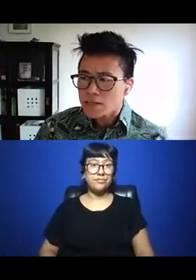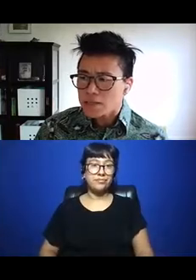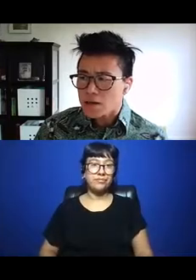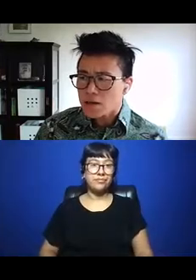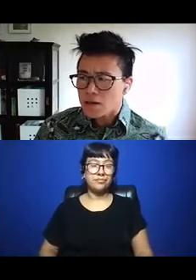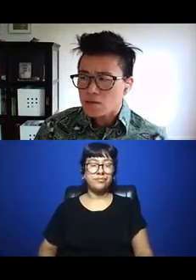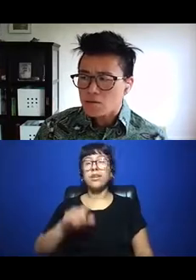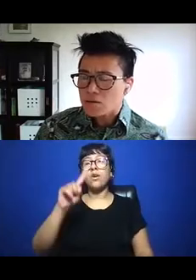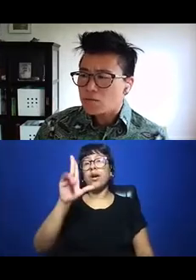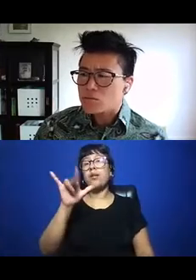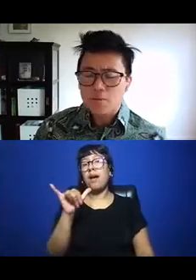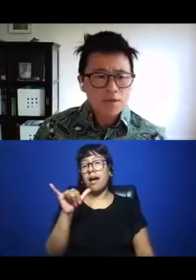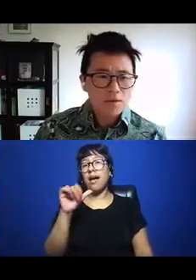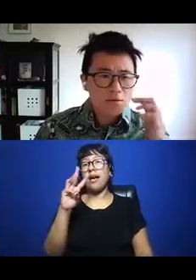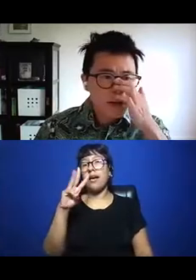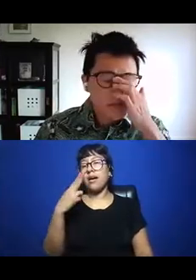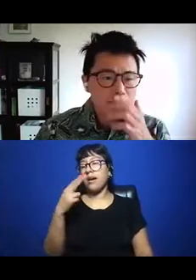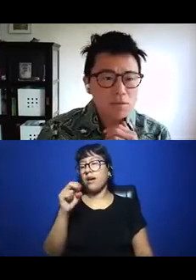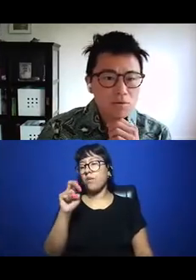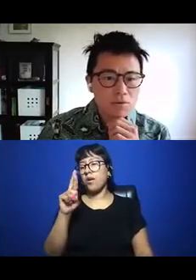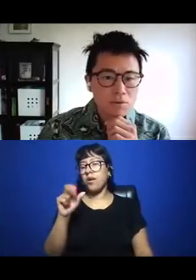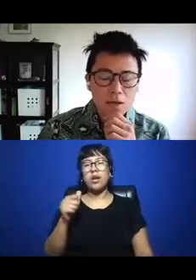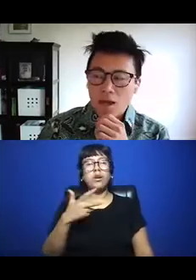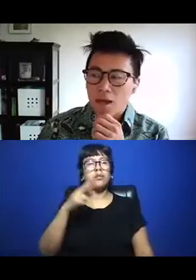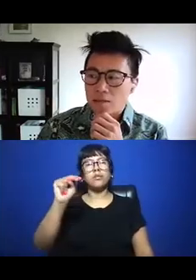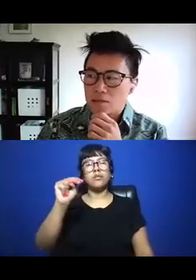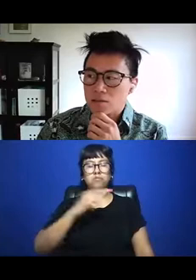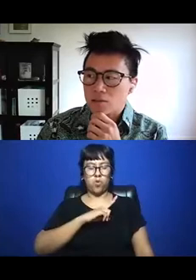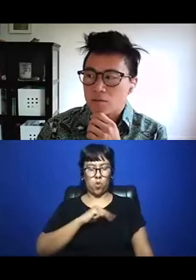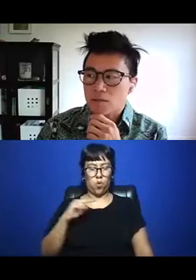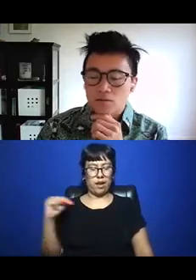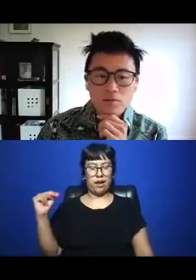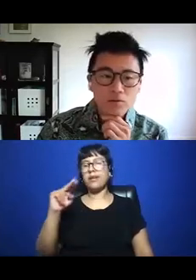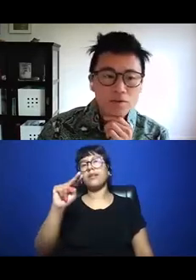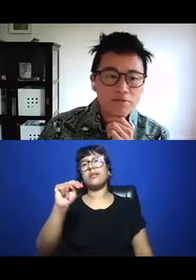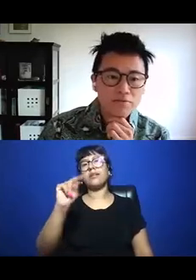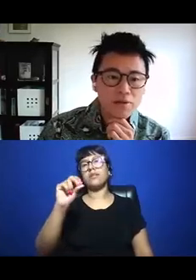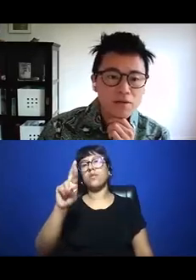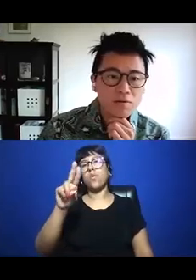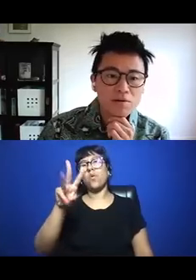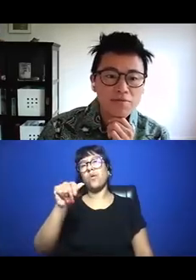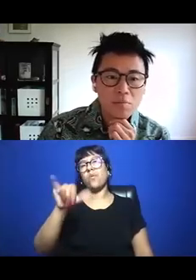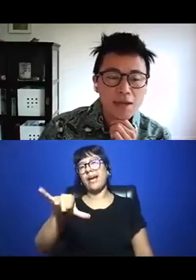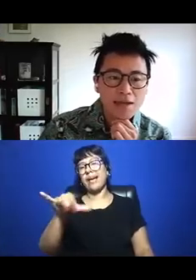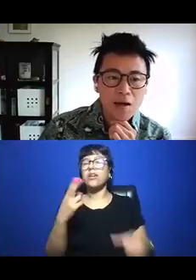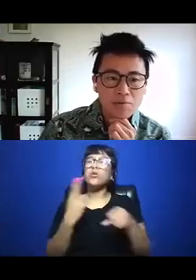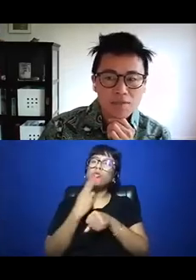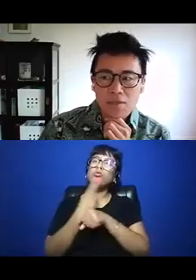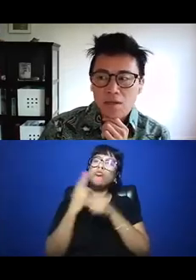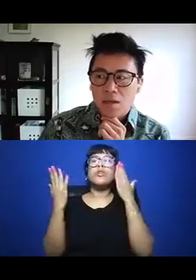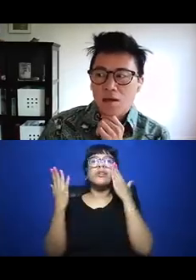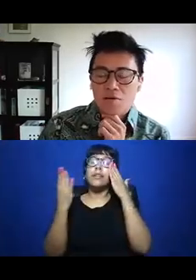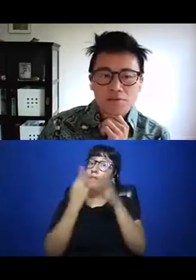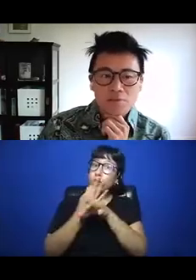Whereby is a Norway-based tool, and you can use it for free or for paid